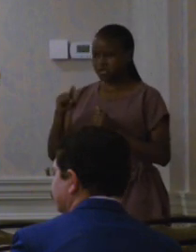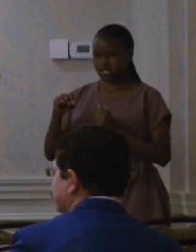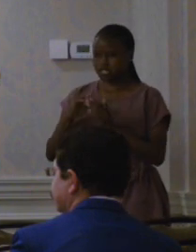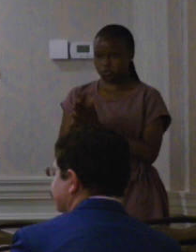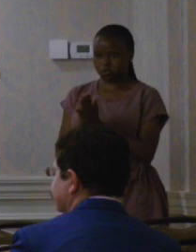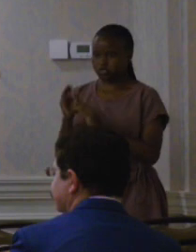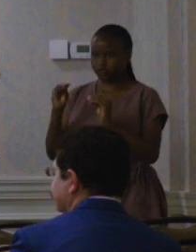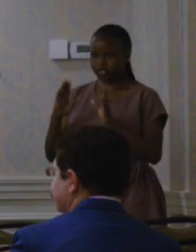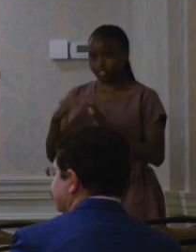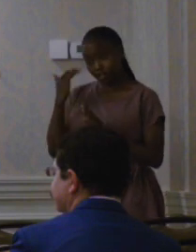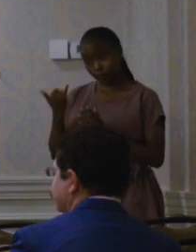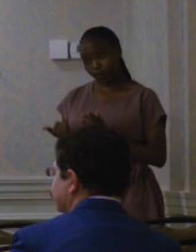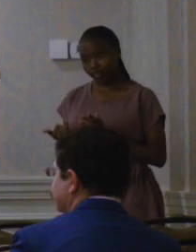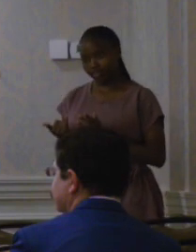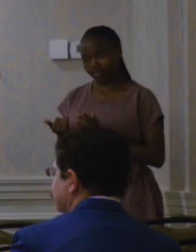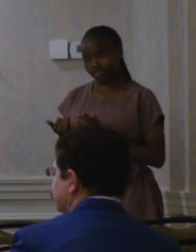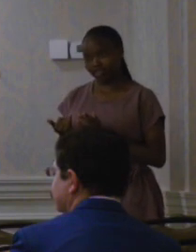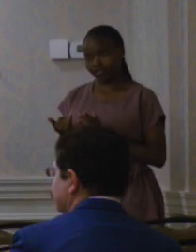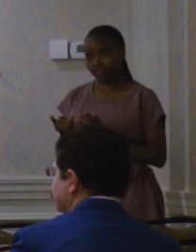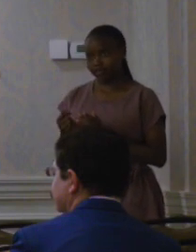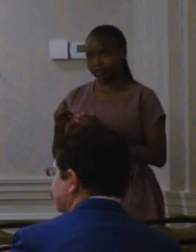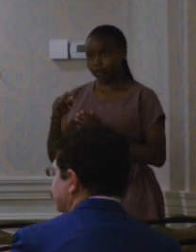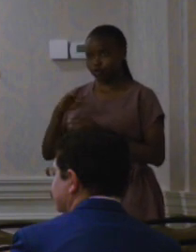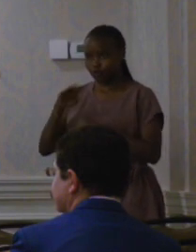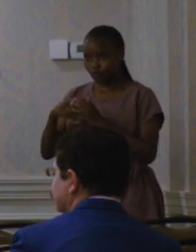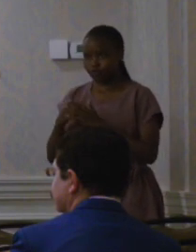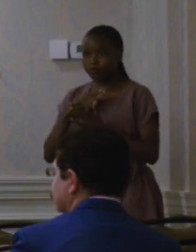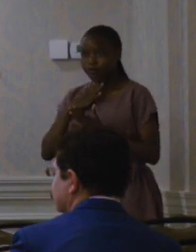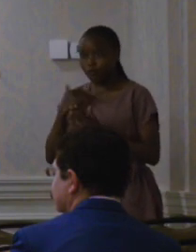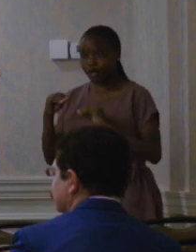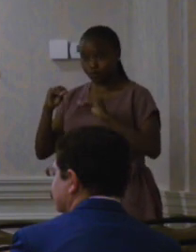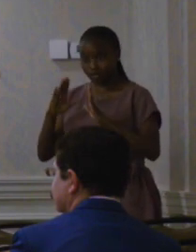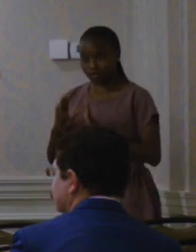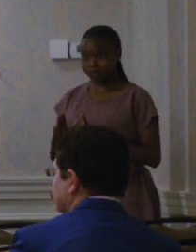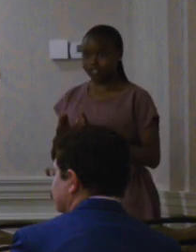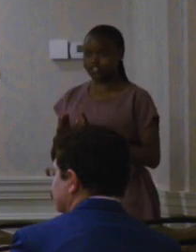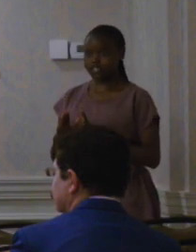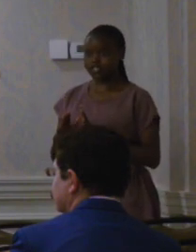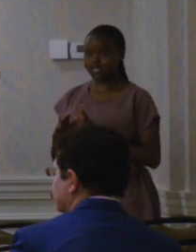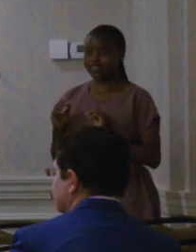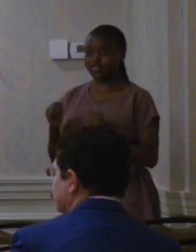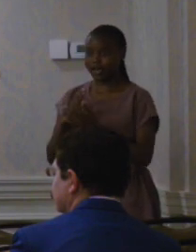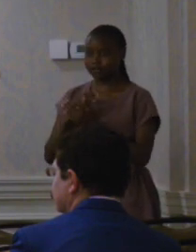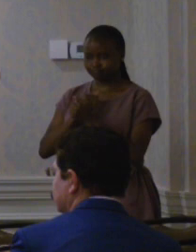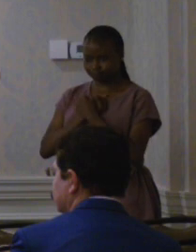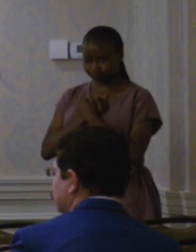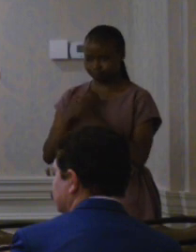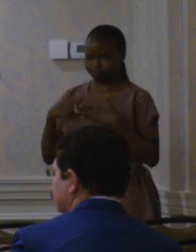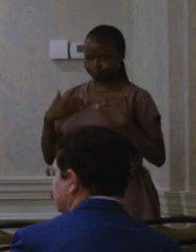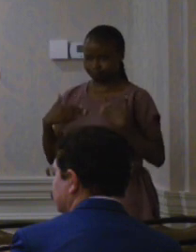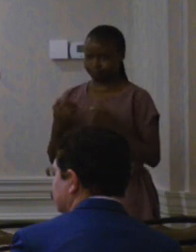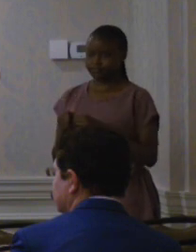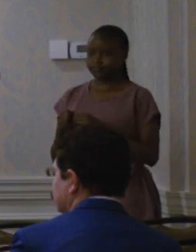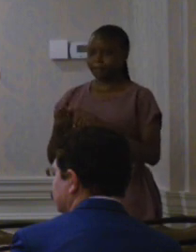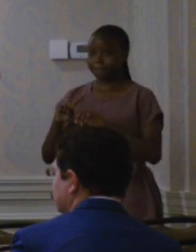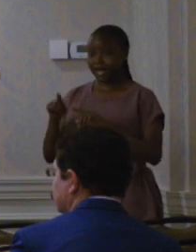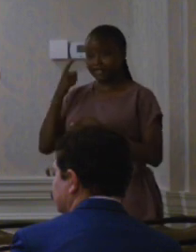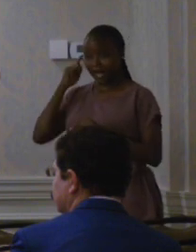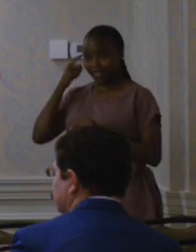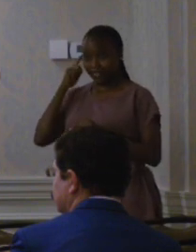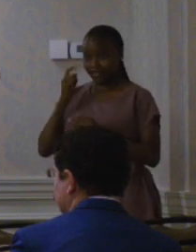teachers because there are more that want to become teachers than what the intake can hold. But I